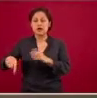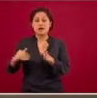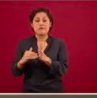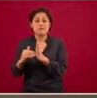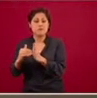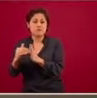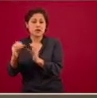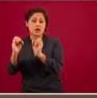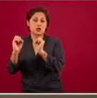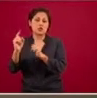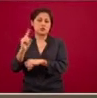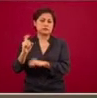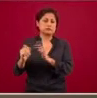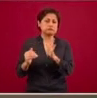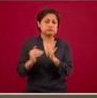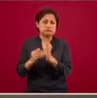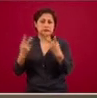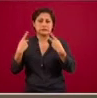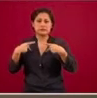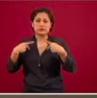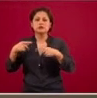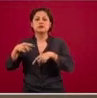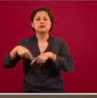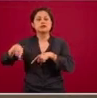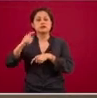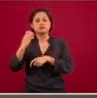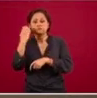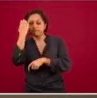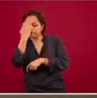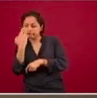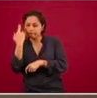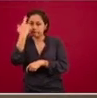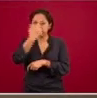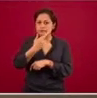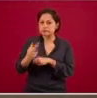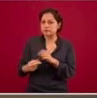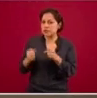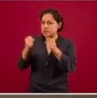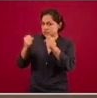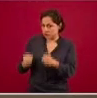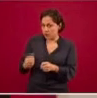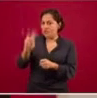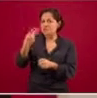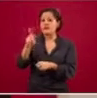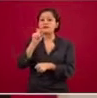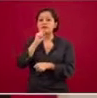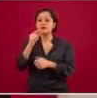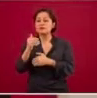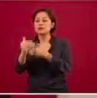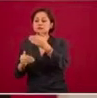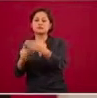stage in which we have thousands or tens of thousands of people involved.